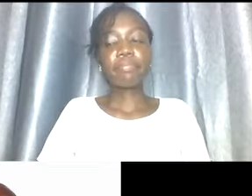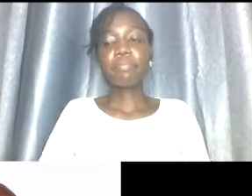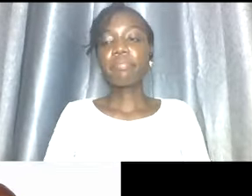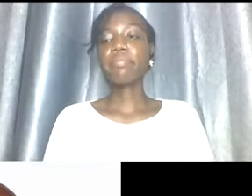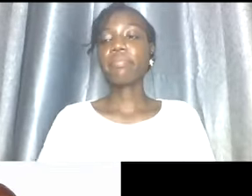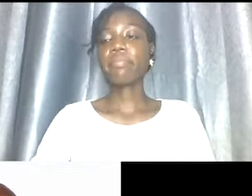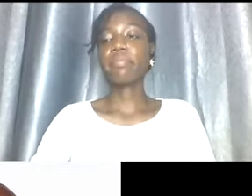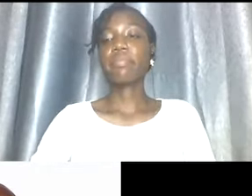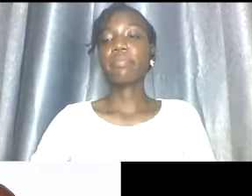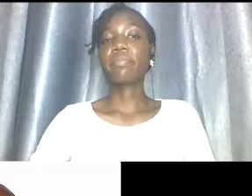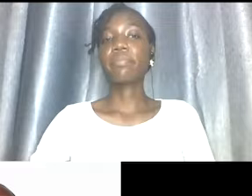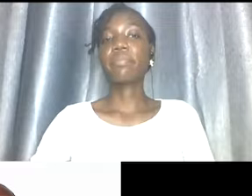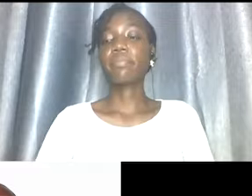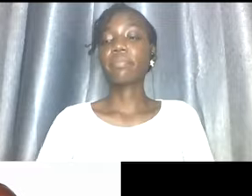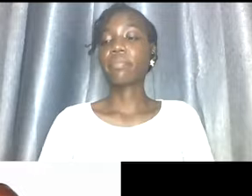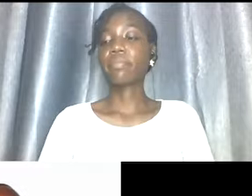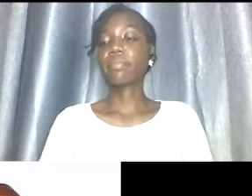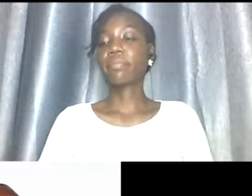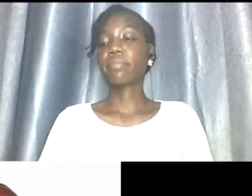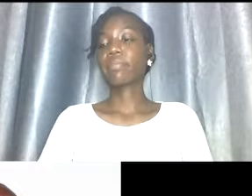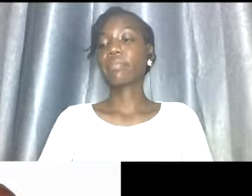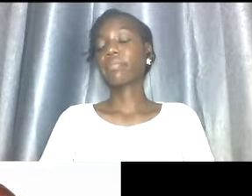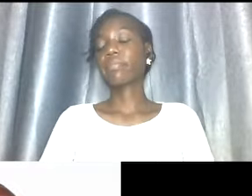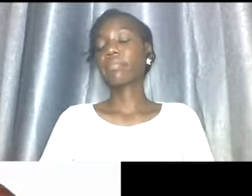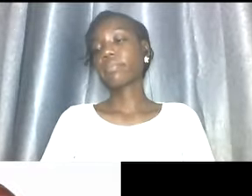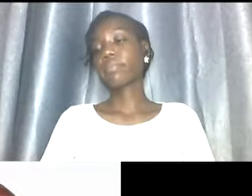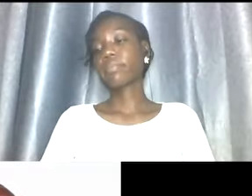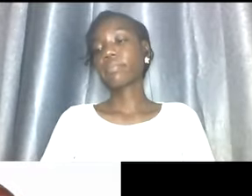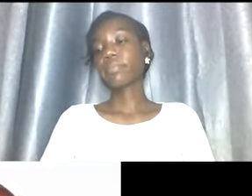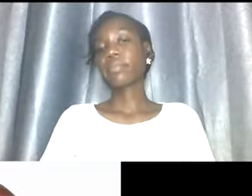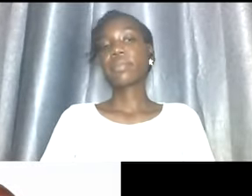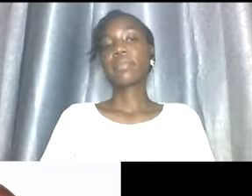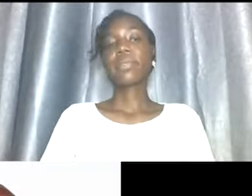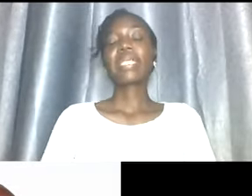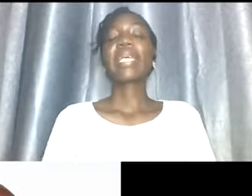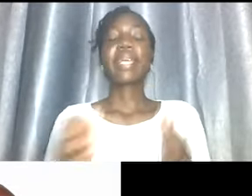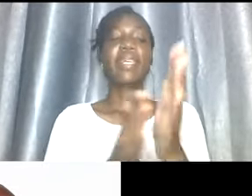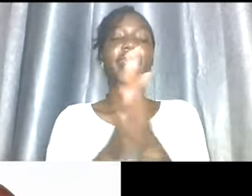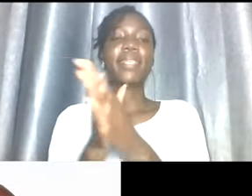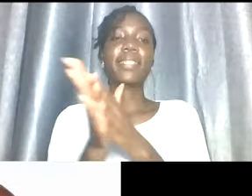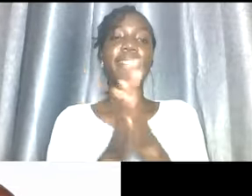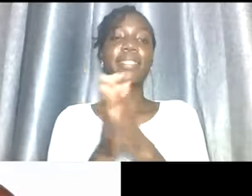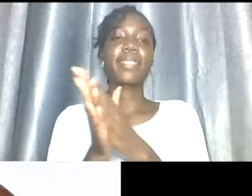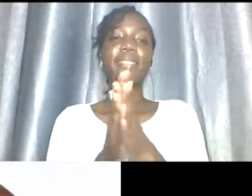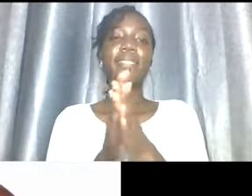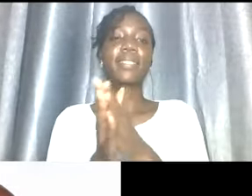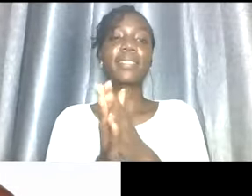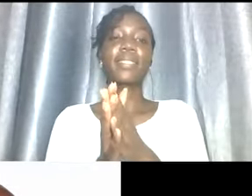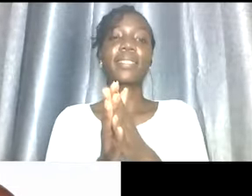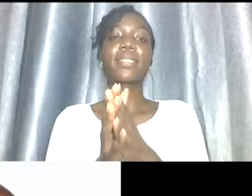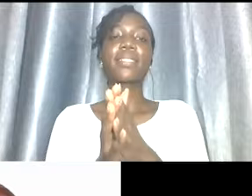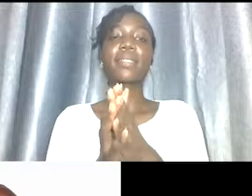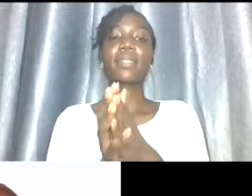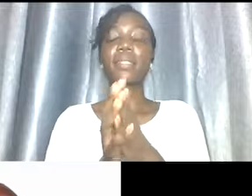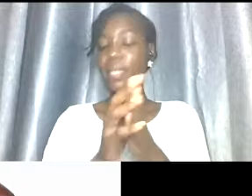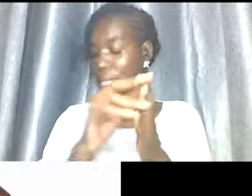I like that. Richard is saying interesting. Grace recommended the same book this morning. Yeah.